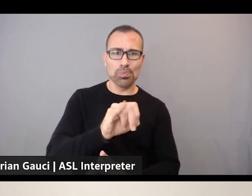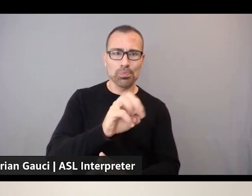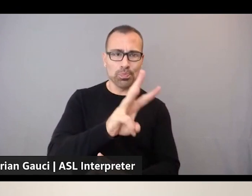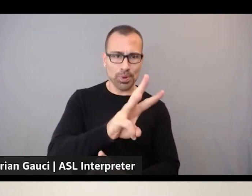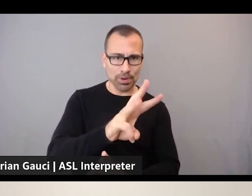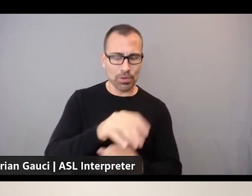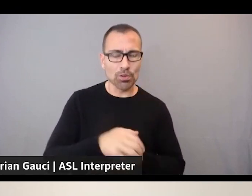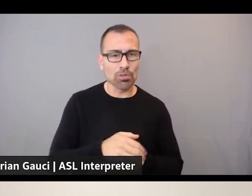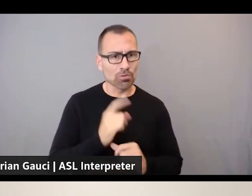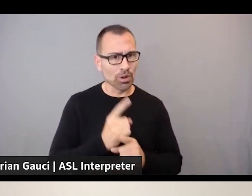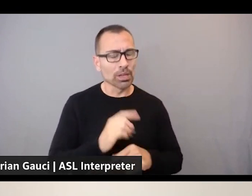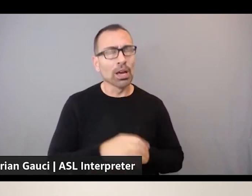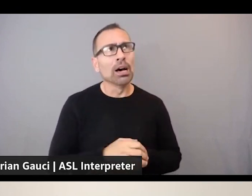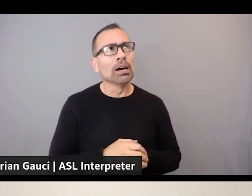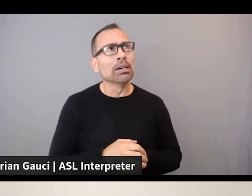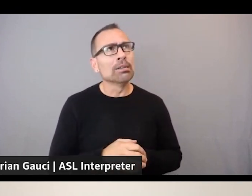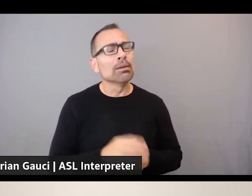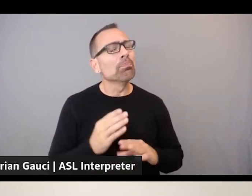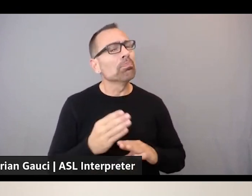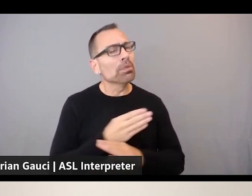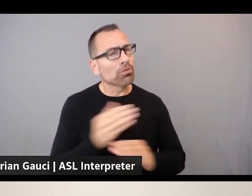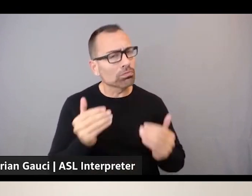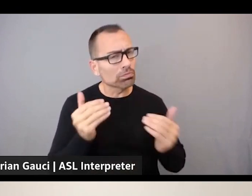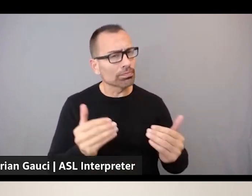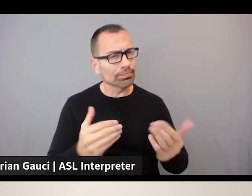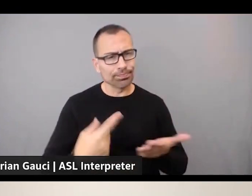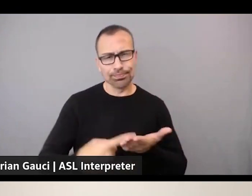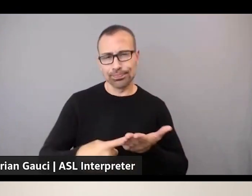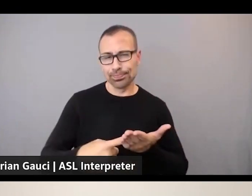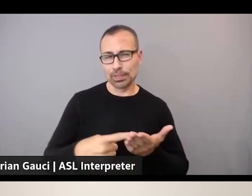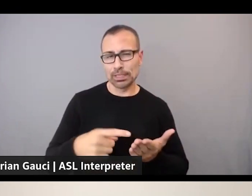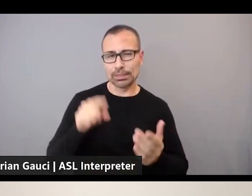Before we move on to talking about reInvent, which is one of my